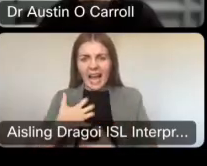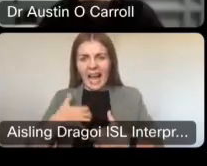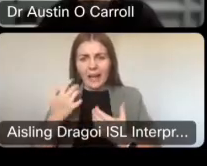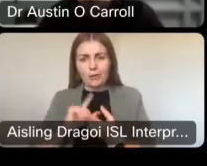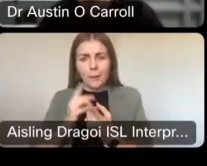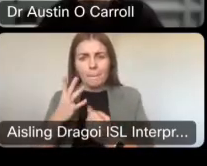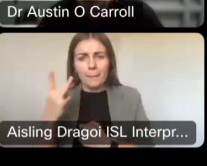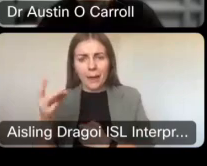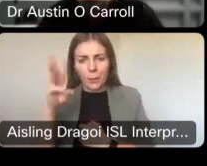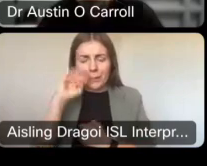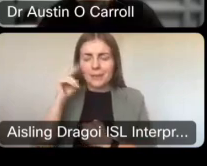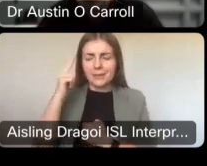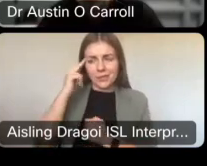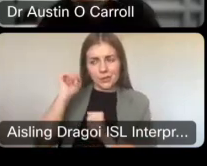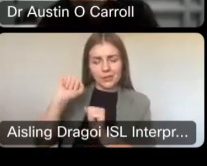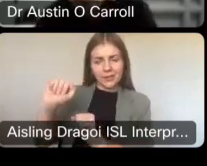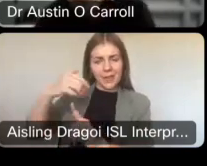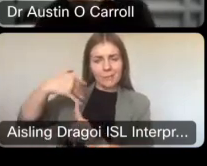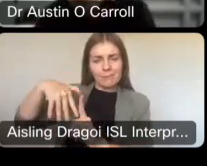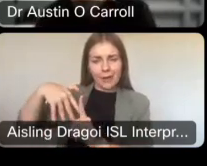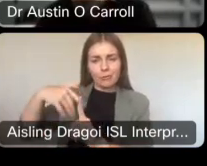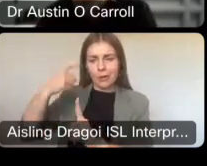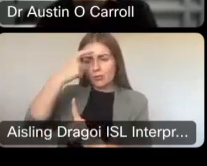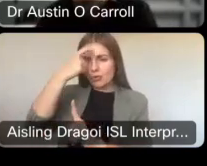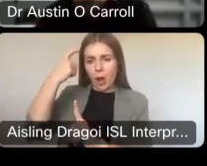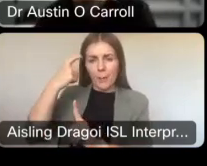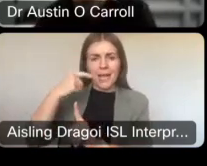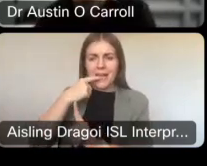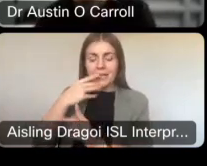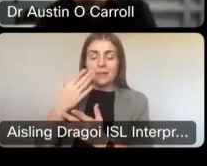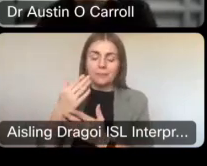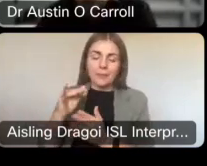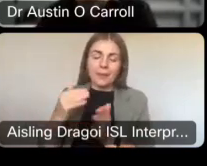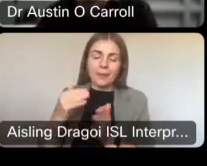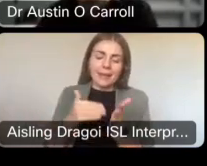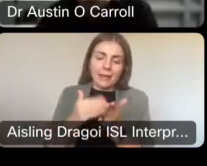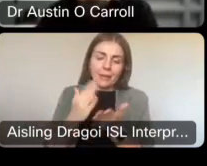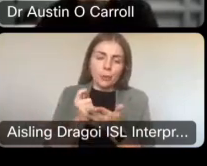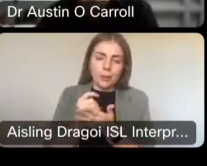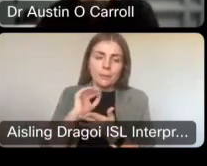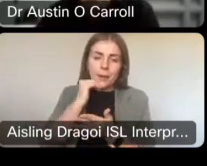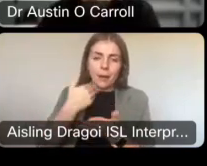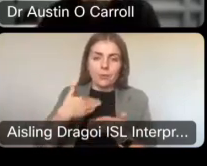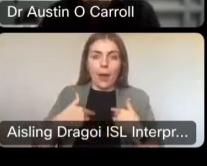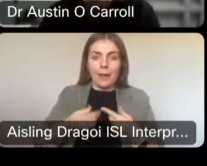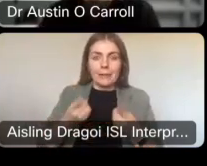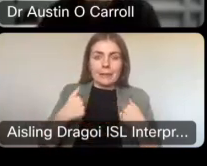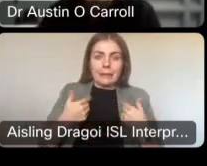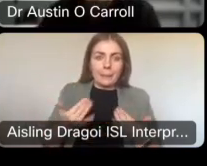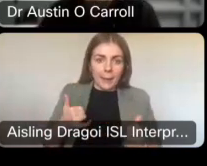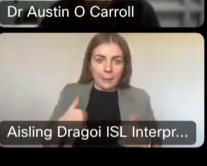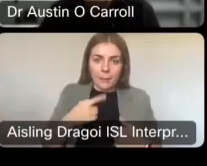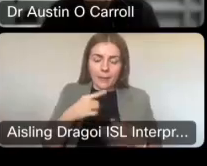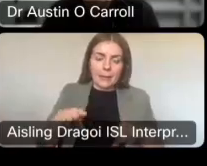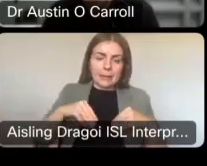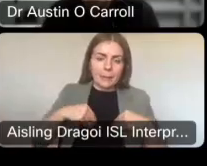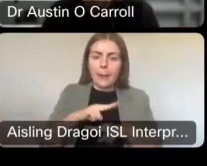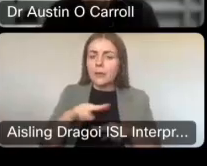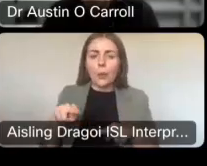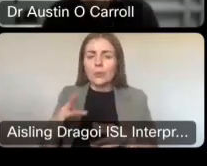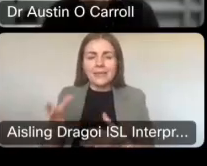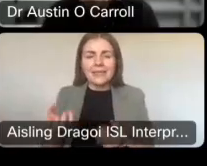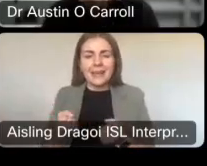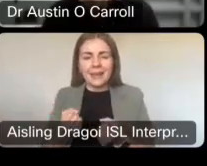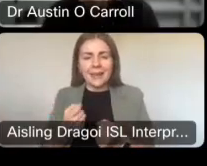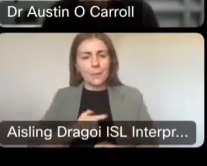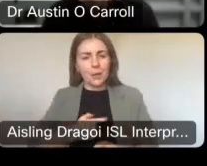from their place. They're not, it's, okay, sometimes it's because of what you've done and you have to take it, you have to accept that. But you don't take it as personally because you can see where it's coming